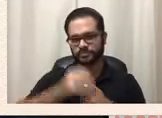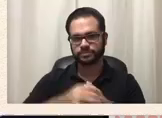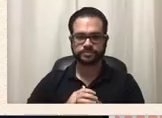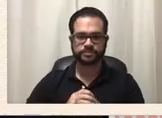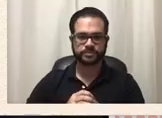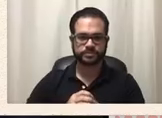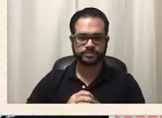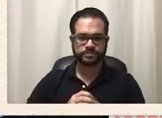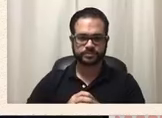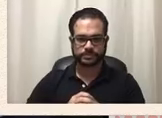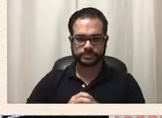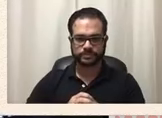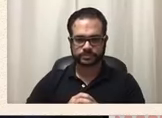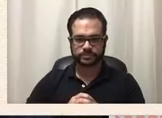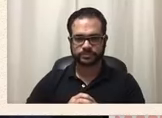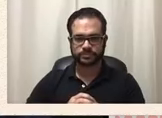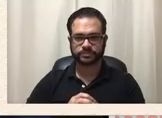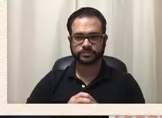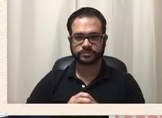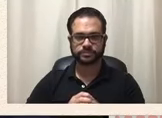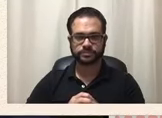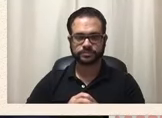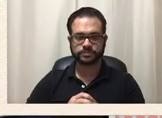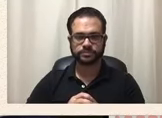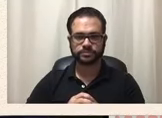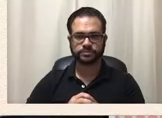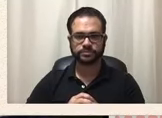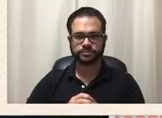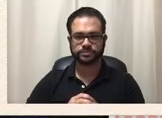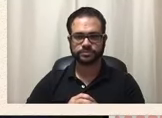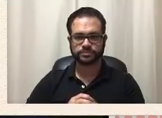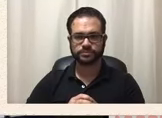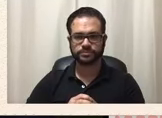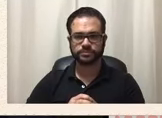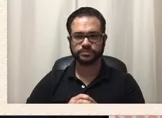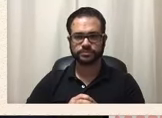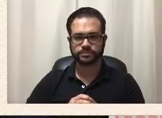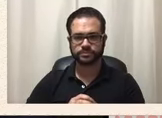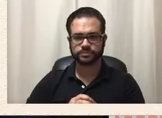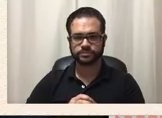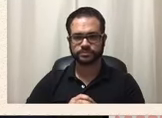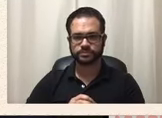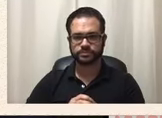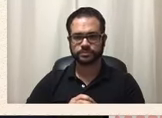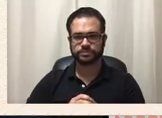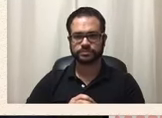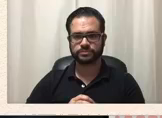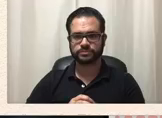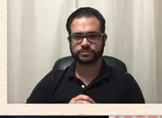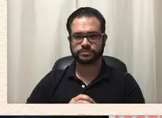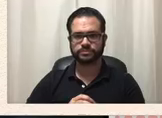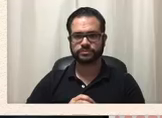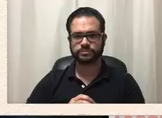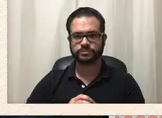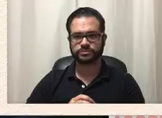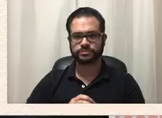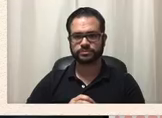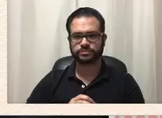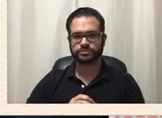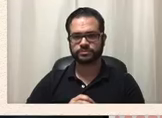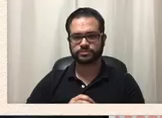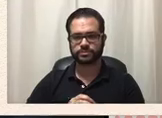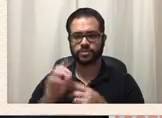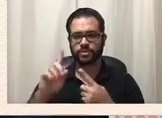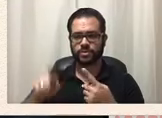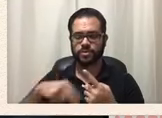Yeah. That's good. Well, I know. Also, we want to make sure that when you are out